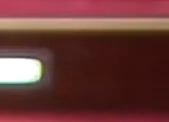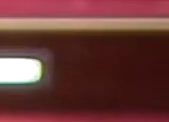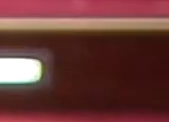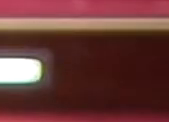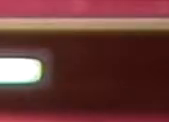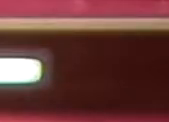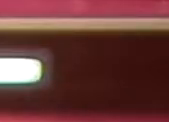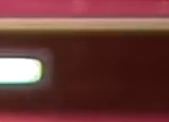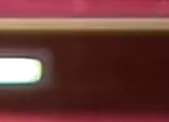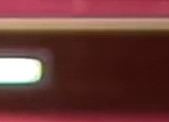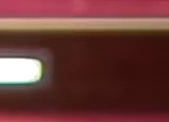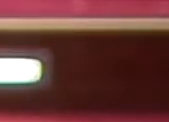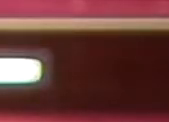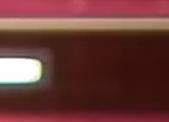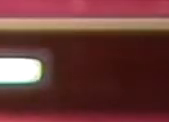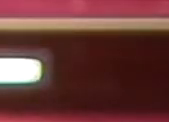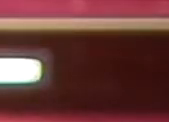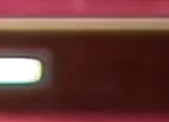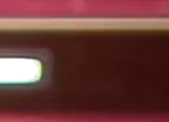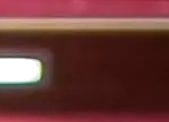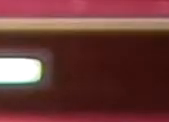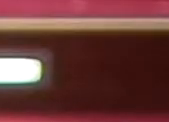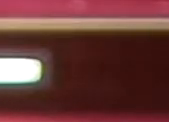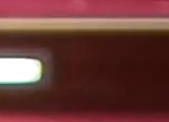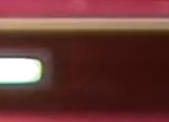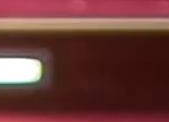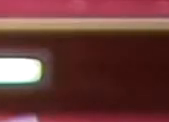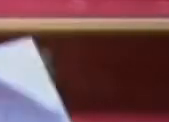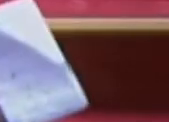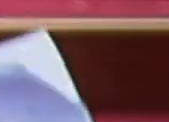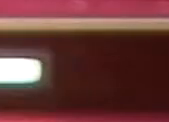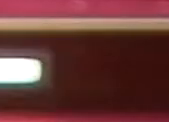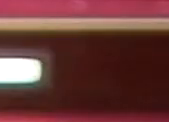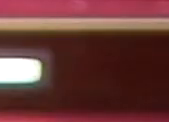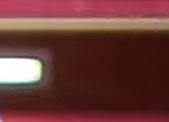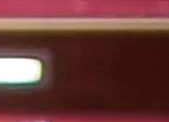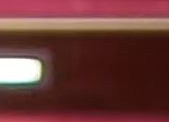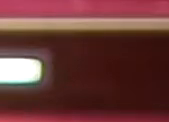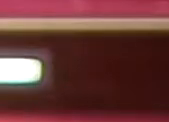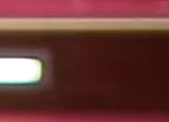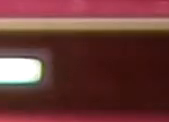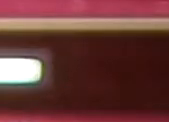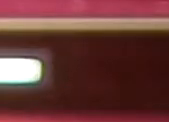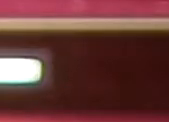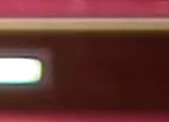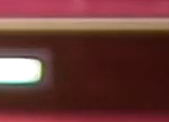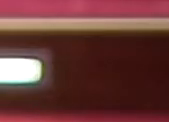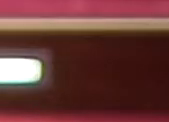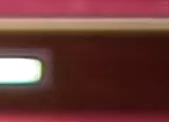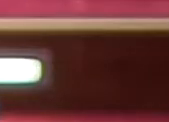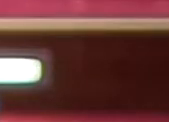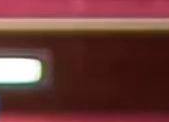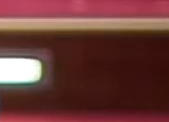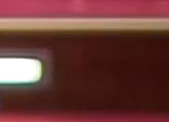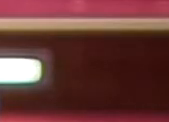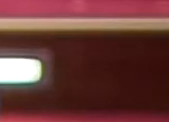when it comes to budgeting, you look at your revenue, Mr. Speaker. And if your revenue has reduced, maybe because of the